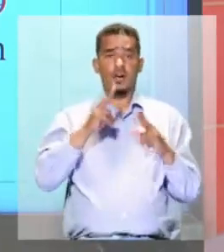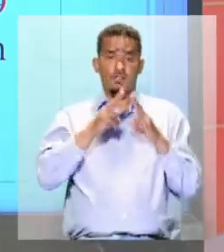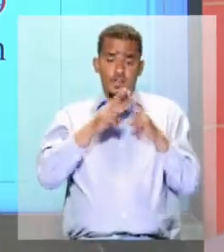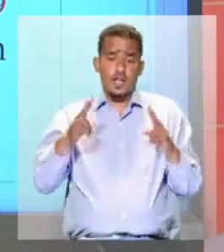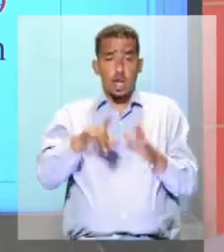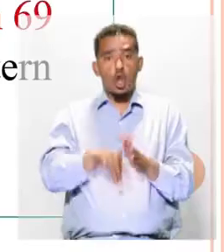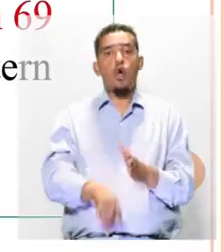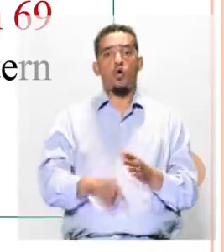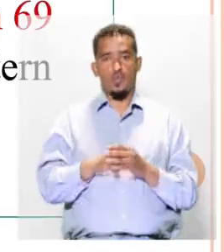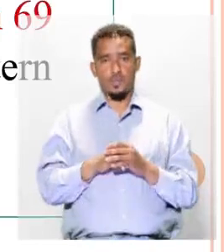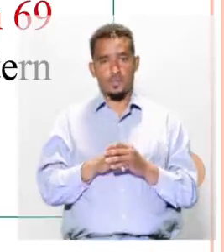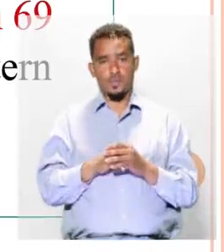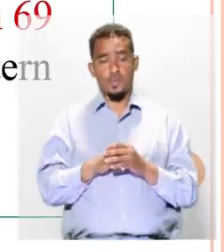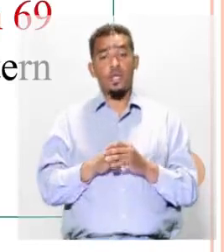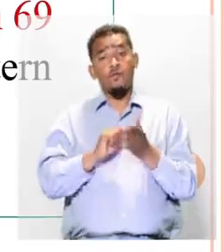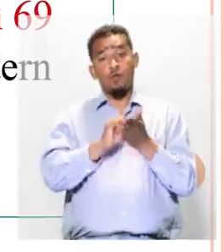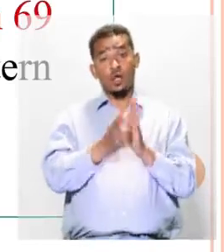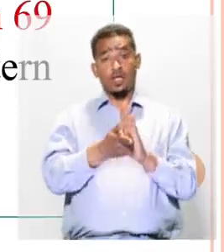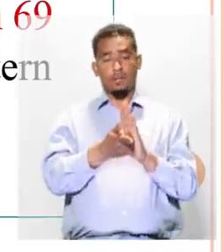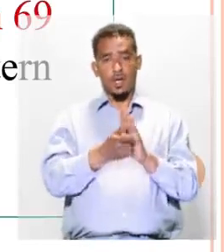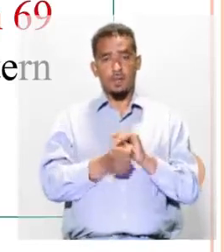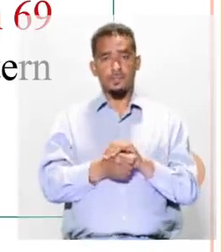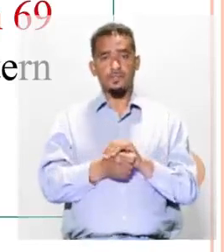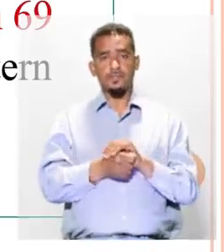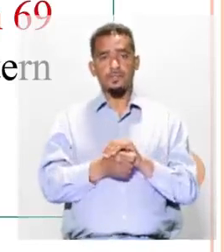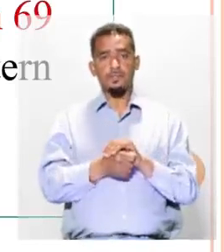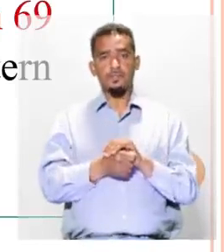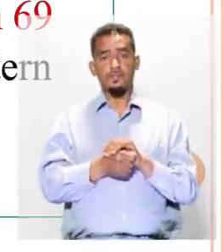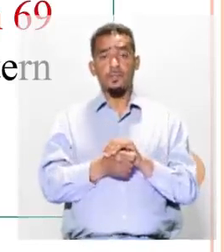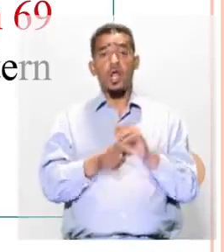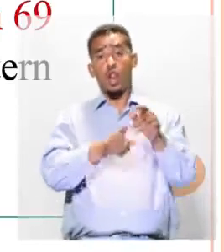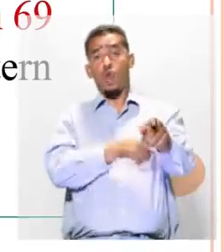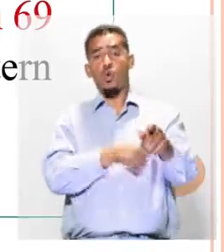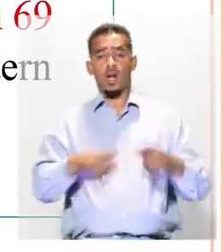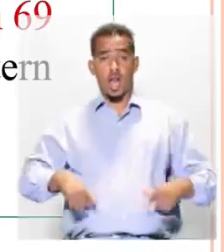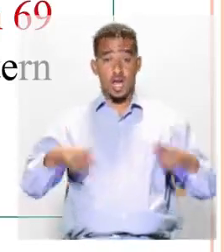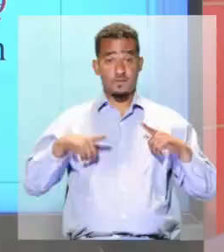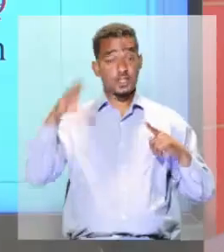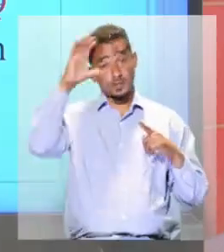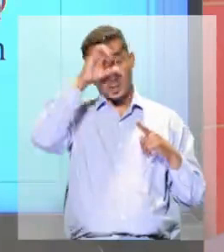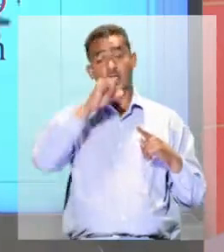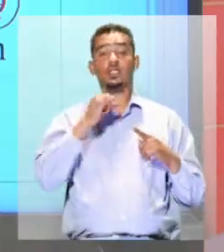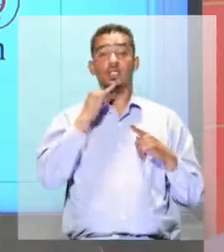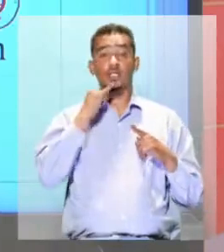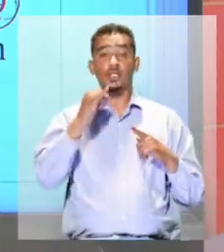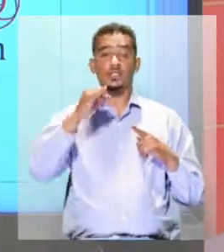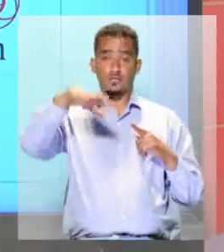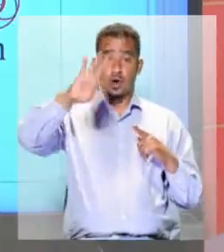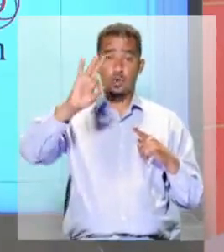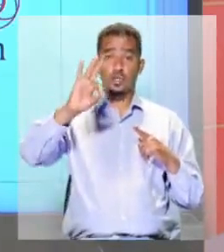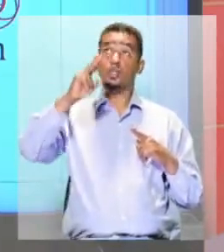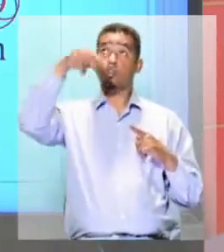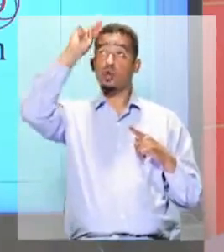world. For example, long life expectancy is found in North Africa, it